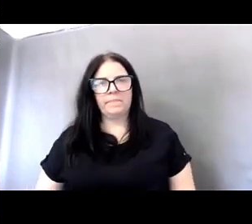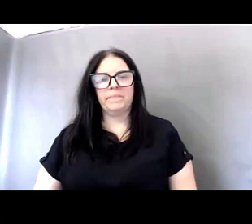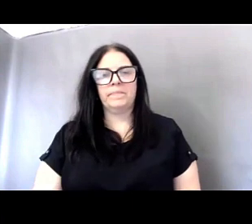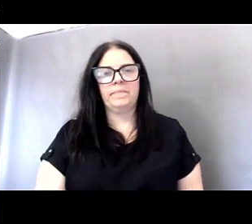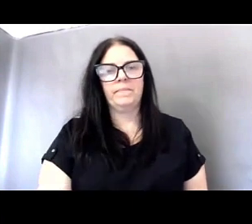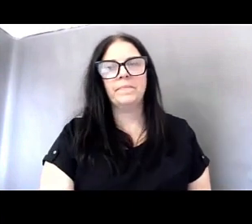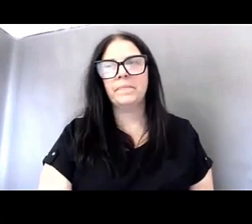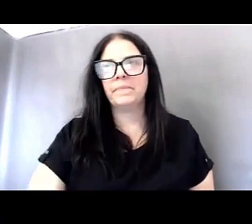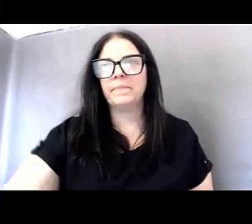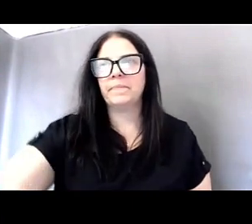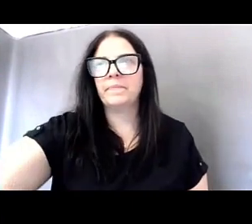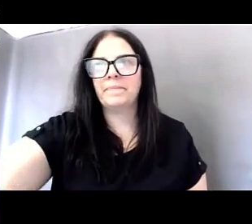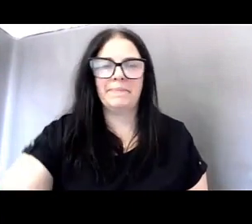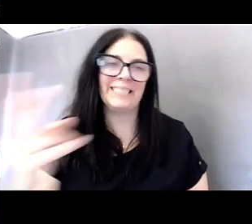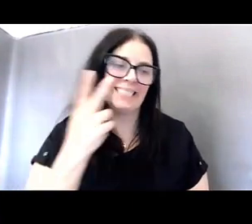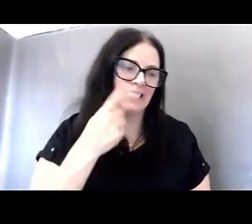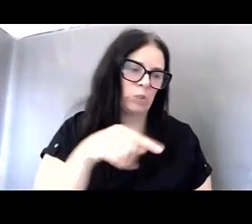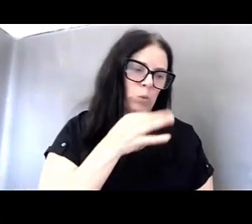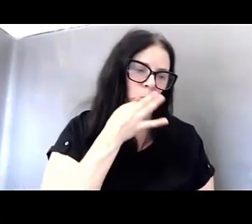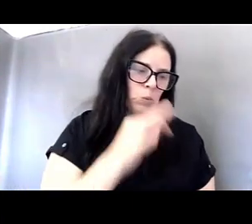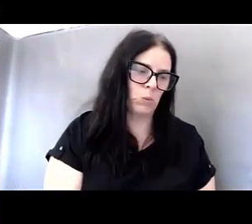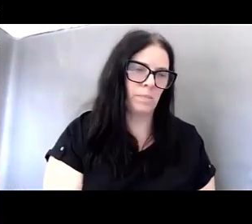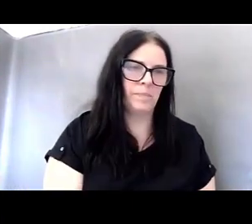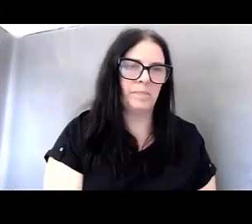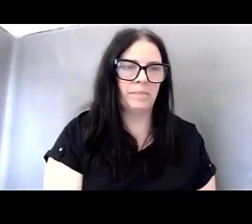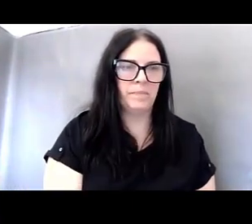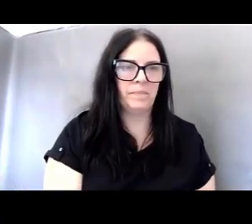And see you soon.